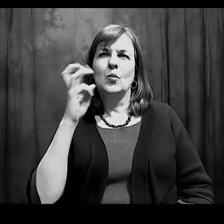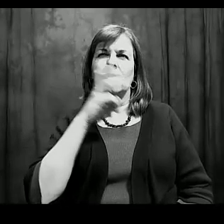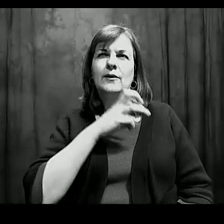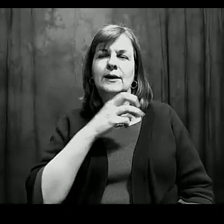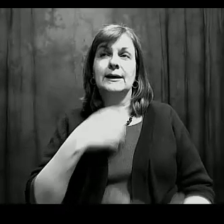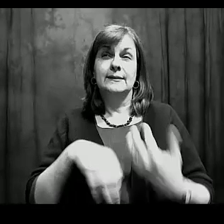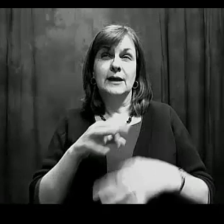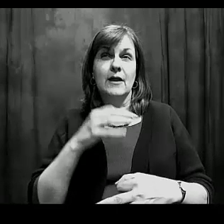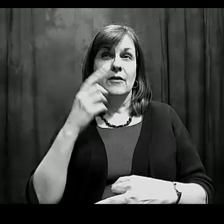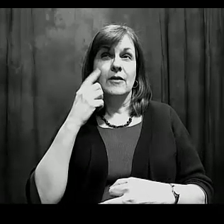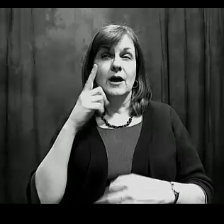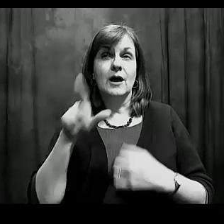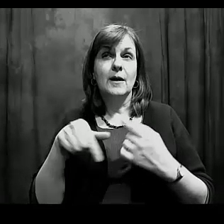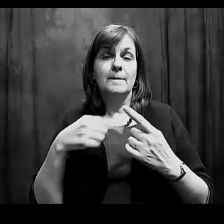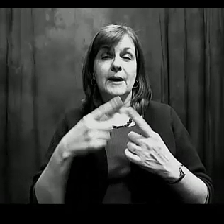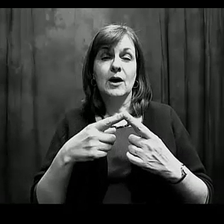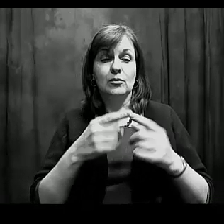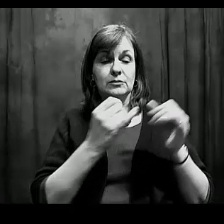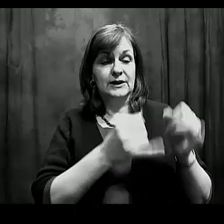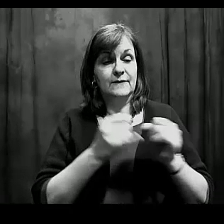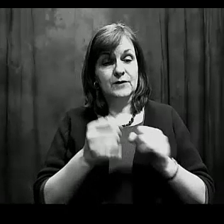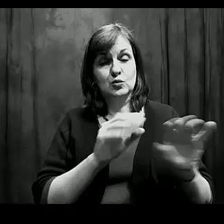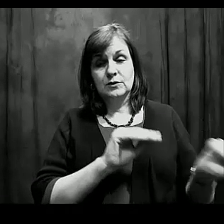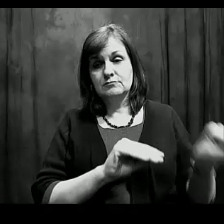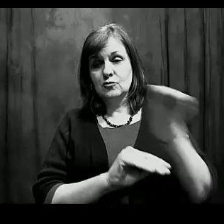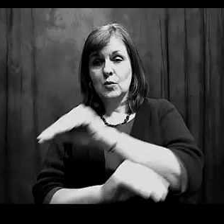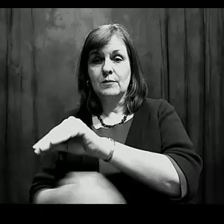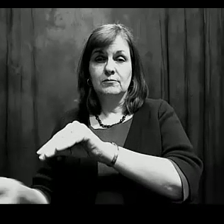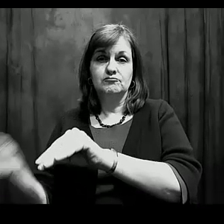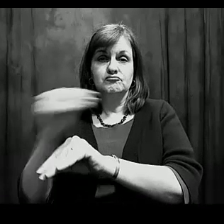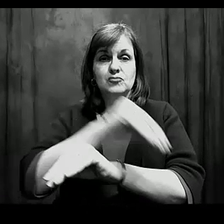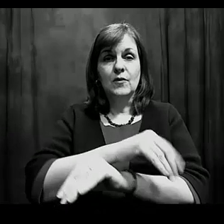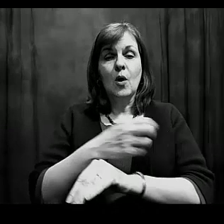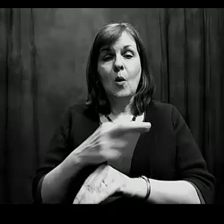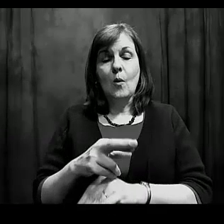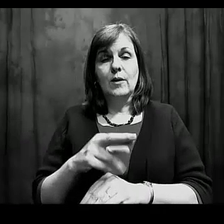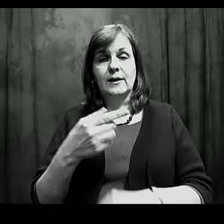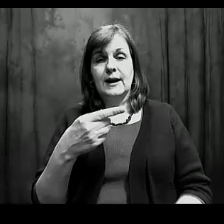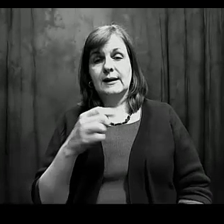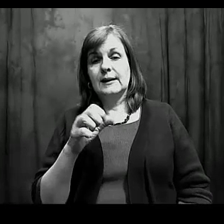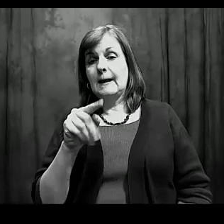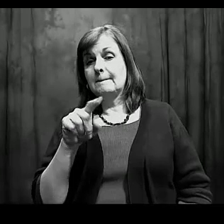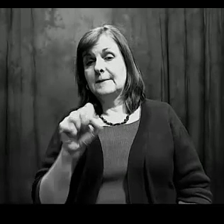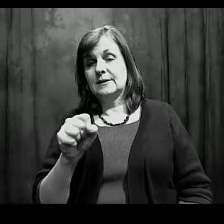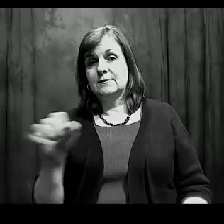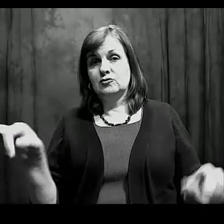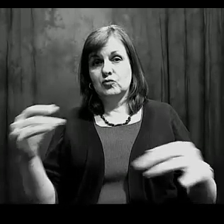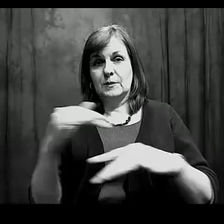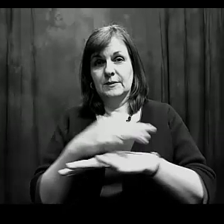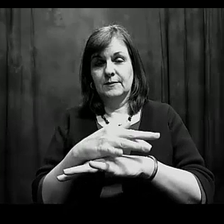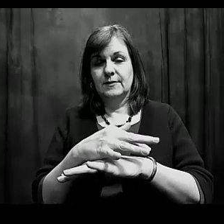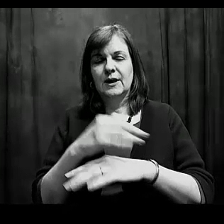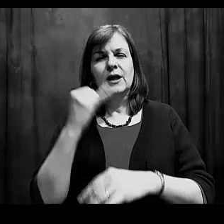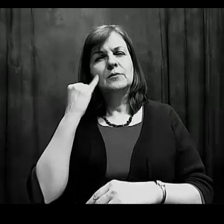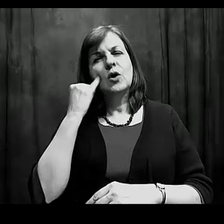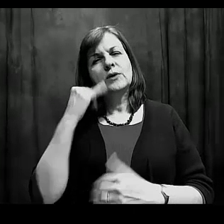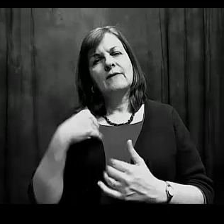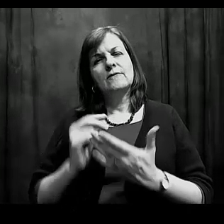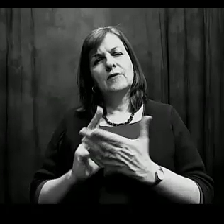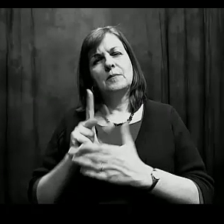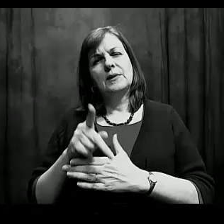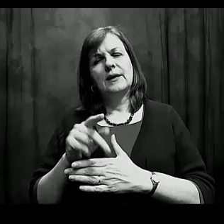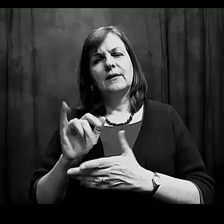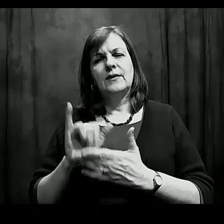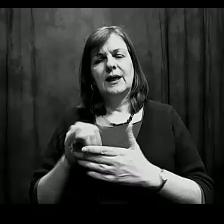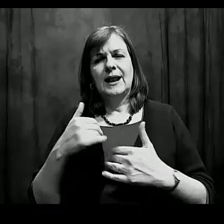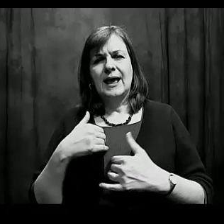weird. So think about the movement of either individuals as a whole or the movement of gametes. So if you're looking at something that's